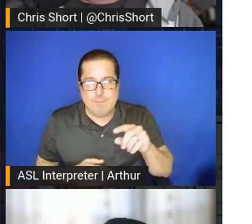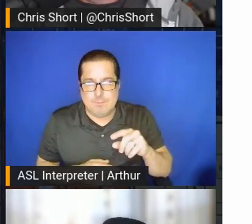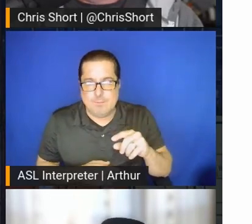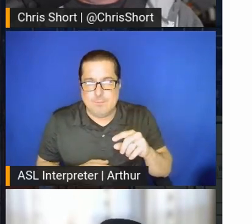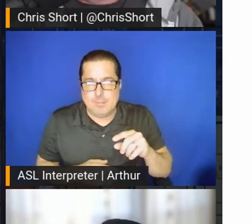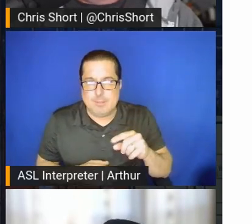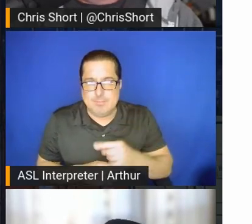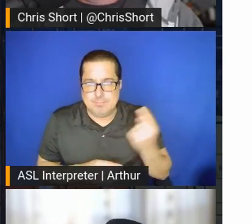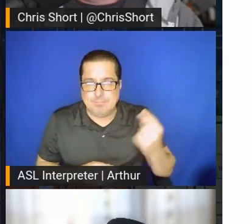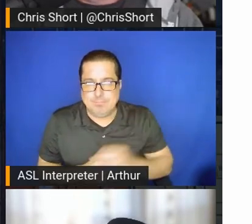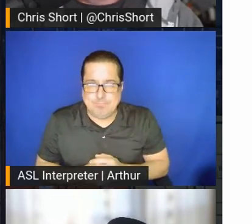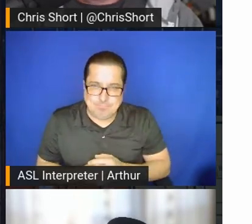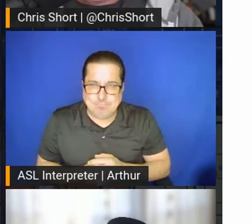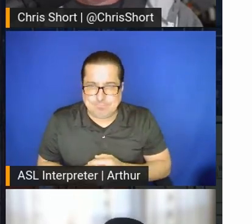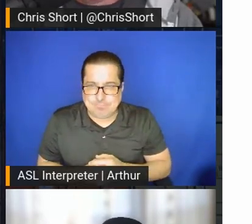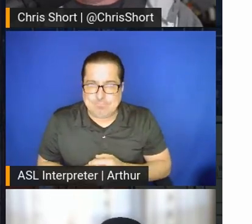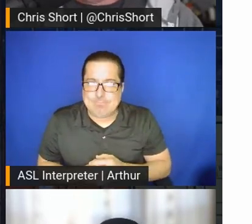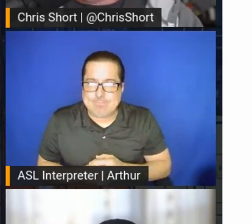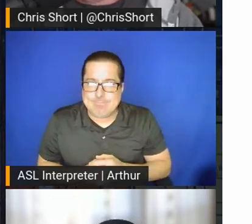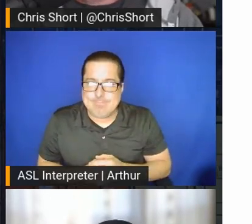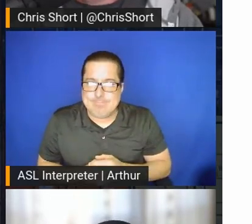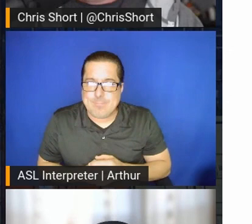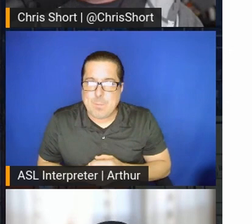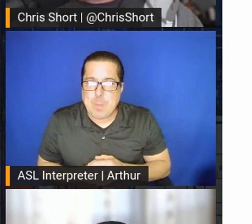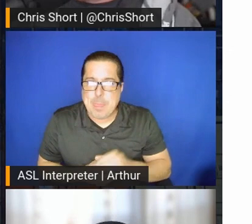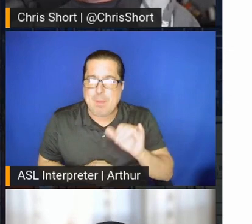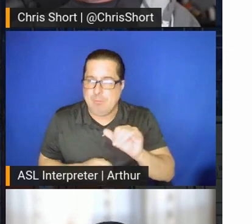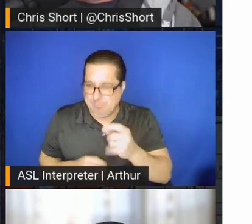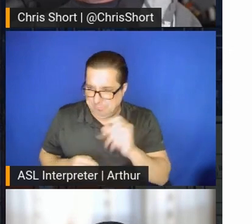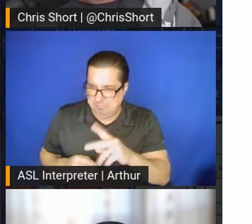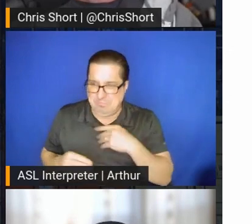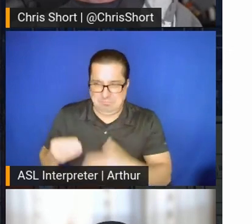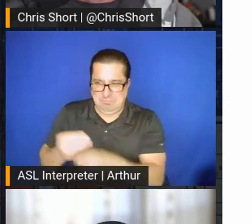Yeah, I'm going to drop your Slack channel link in chat here.